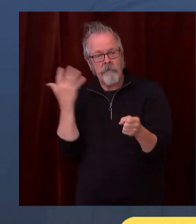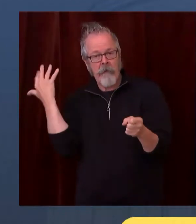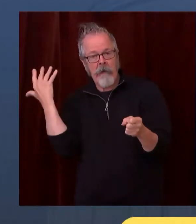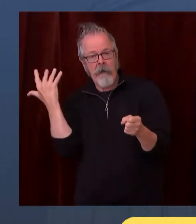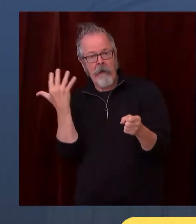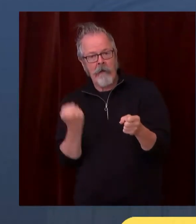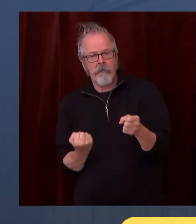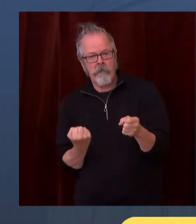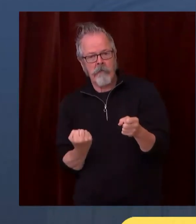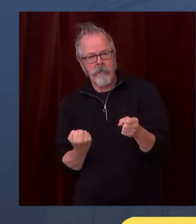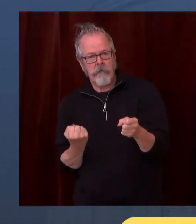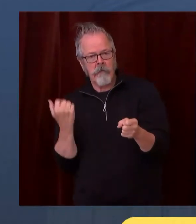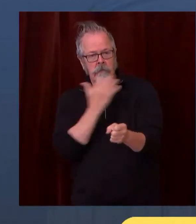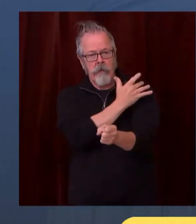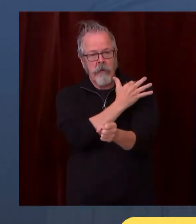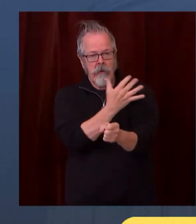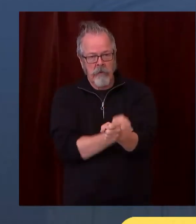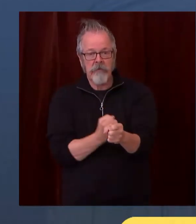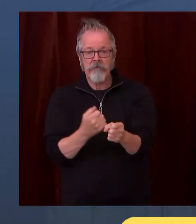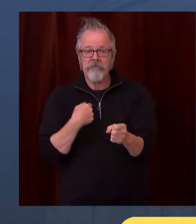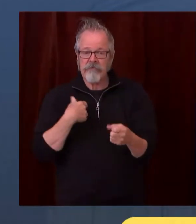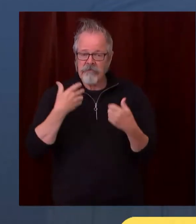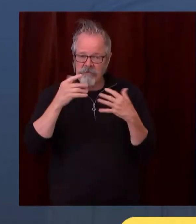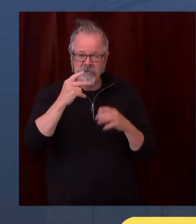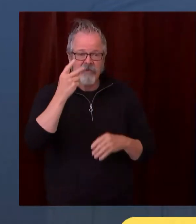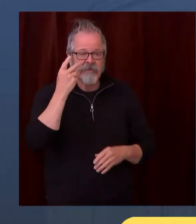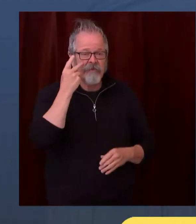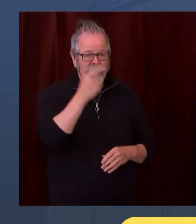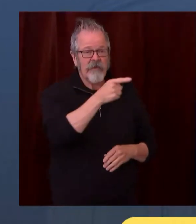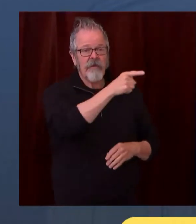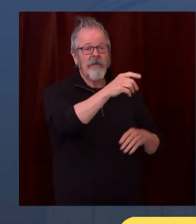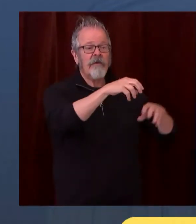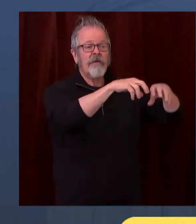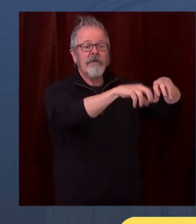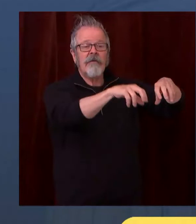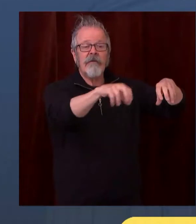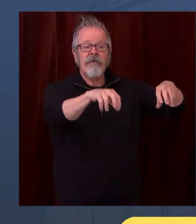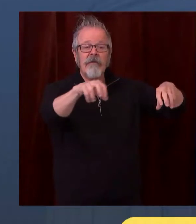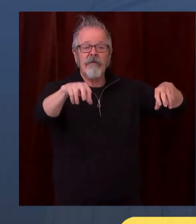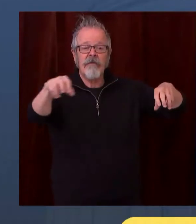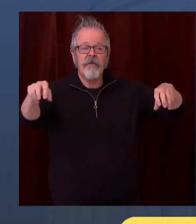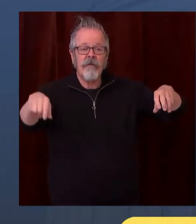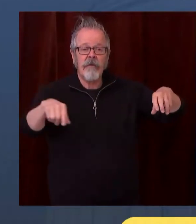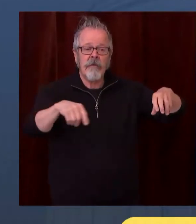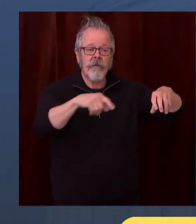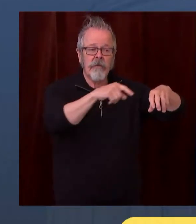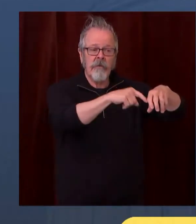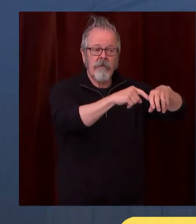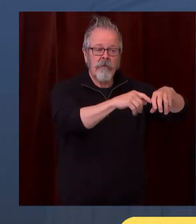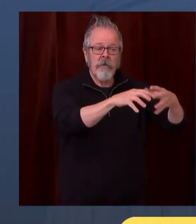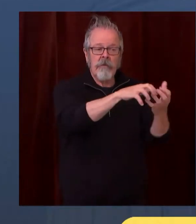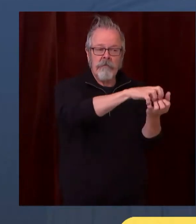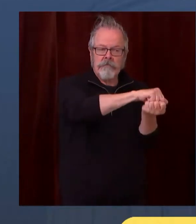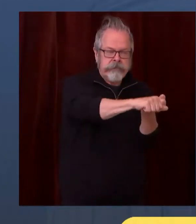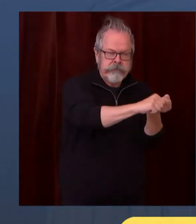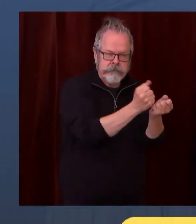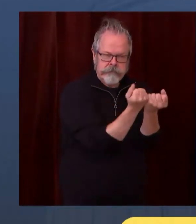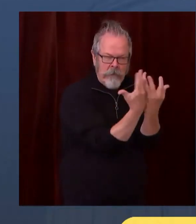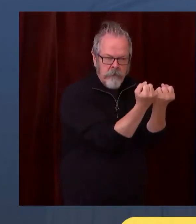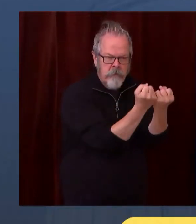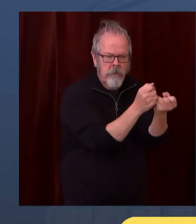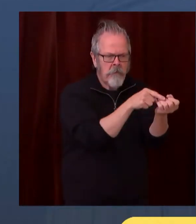to keep flammable material away from their house. And I hope people will try to do that in the upcoming weeks.